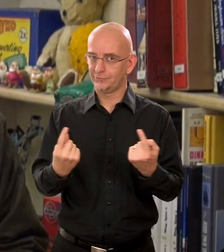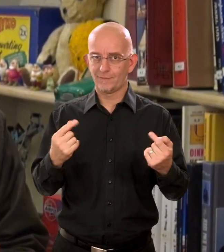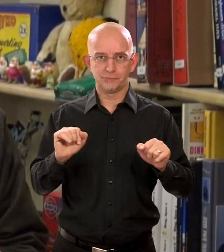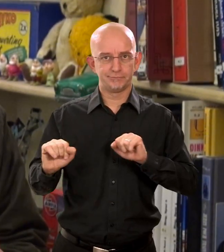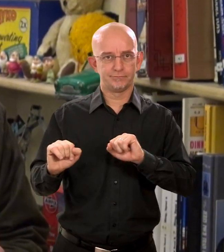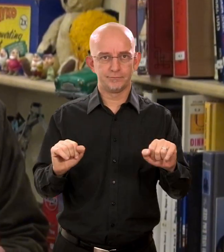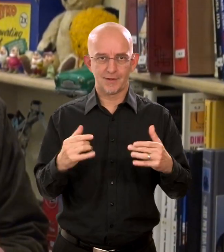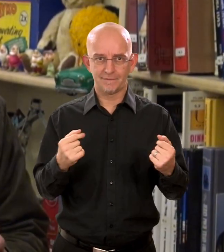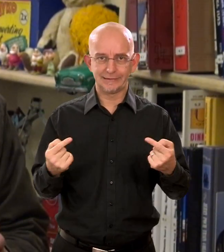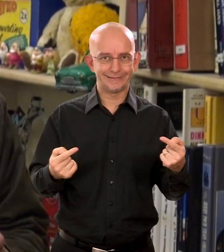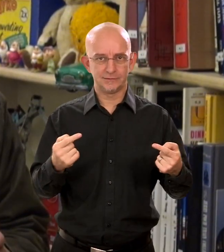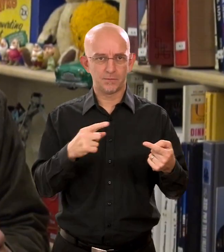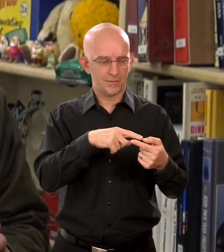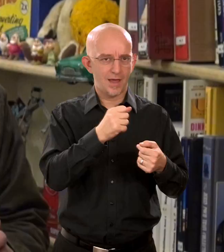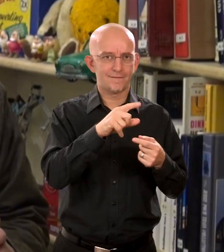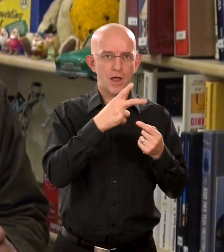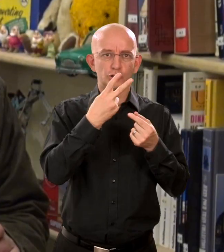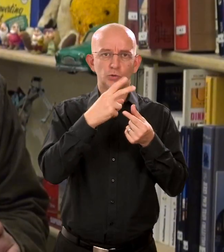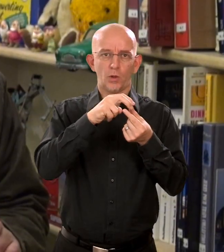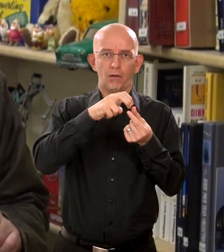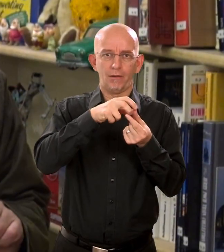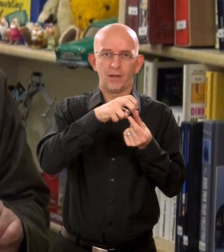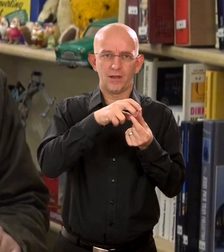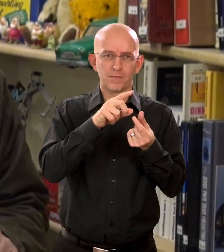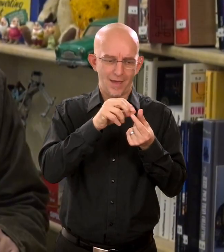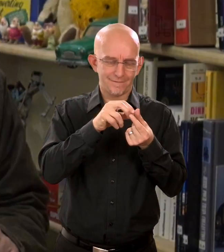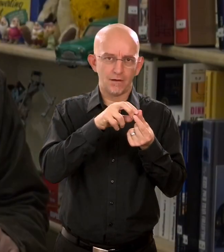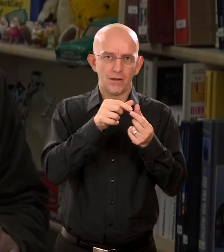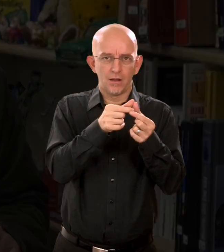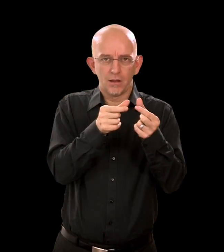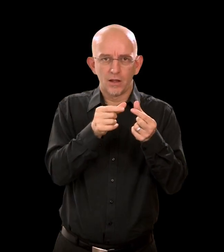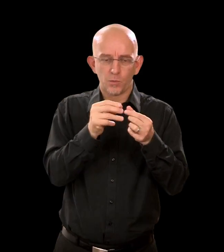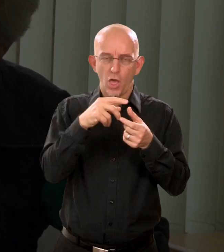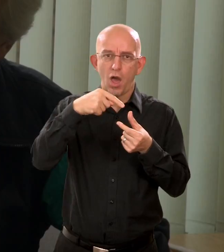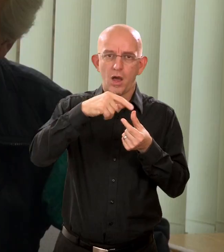they had a raised edge in the centre with a hole.